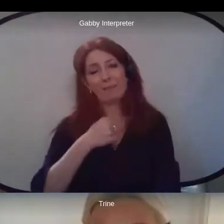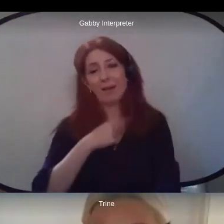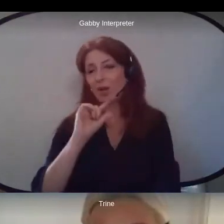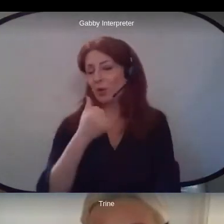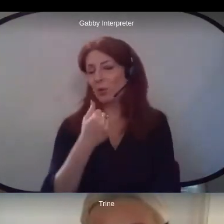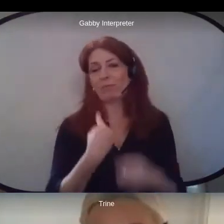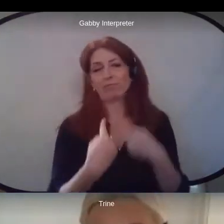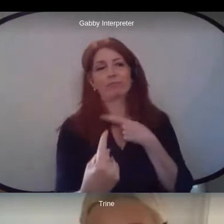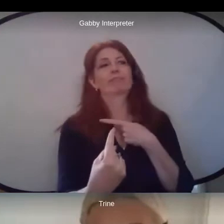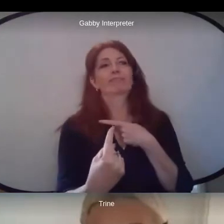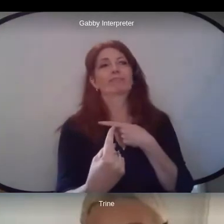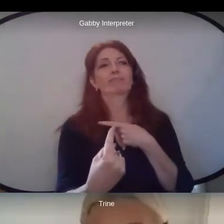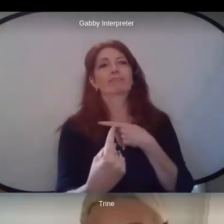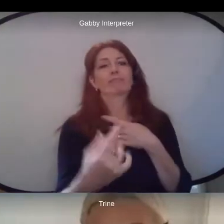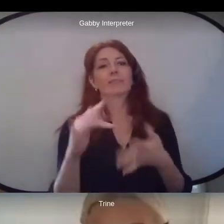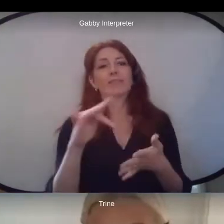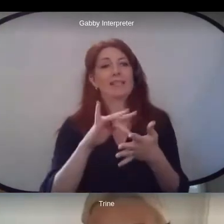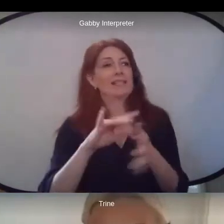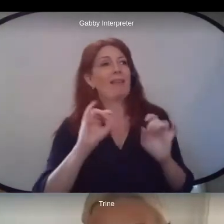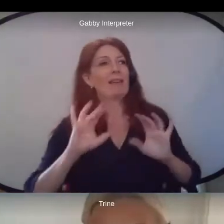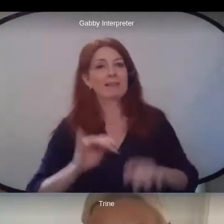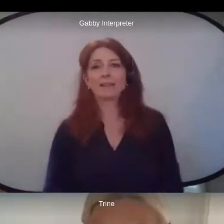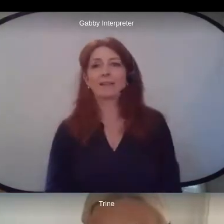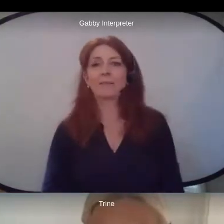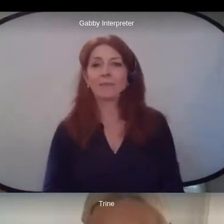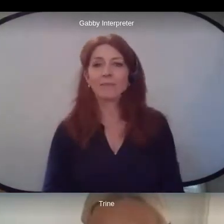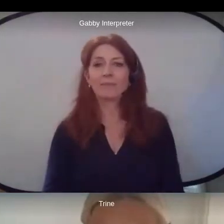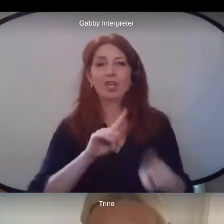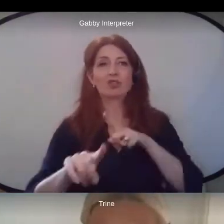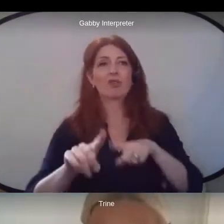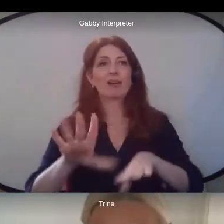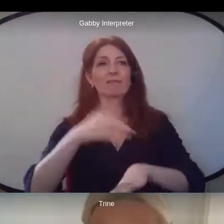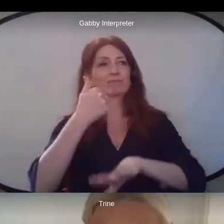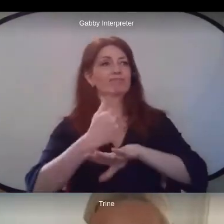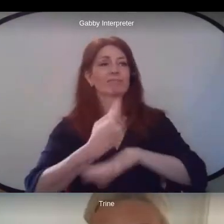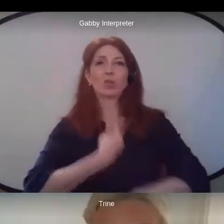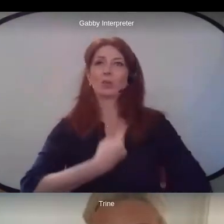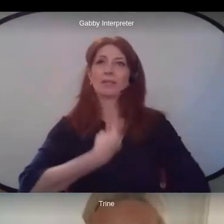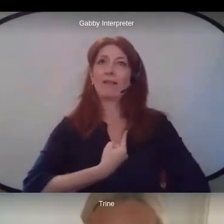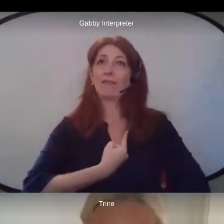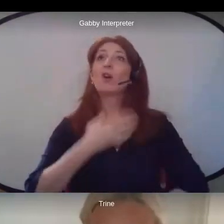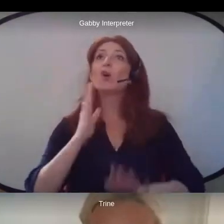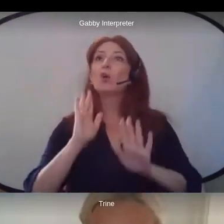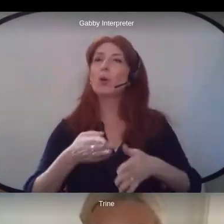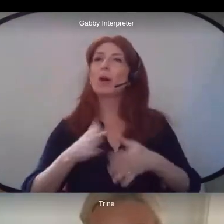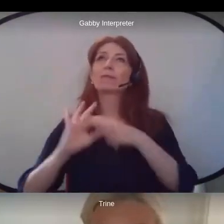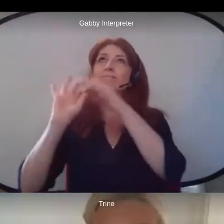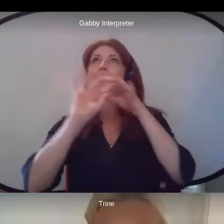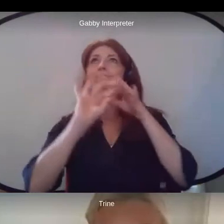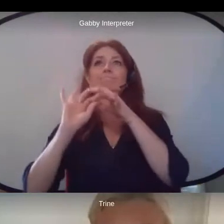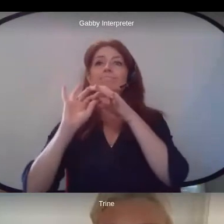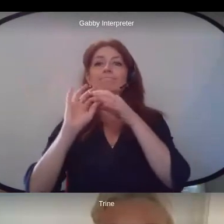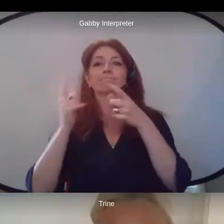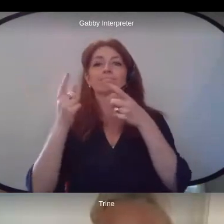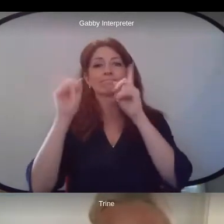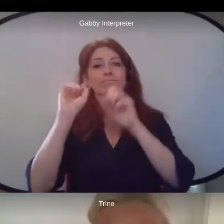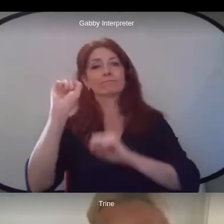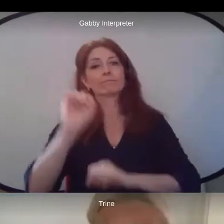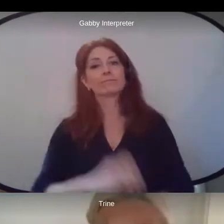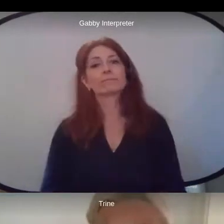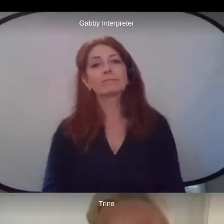single center go rogue and start trying to implement this yourself. You have to have board buy-in, and it won't go anywhere without it.